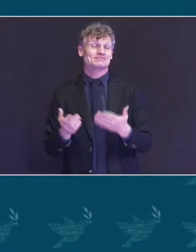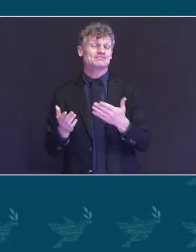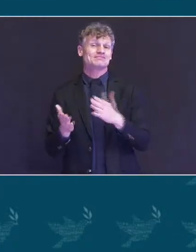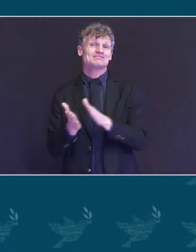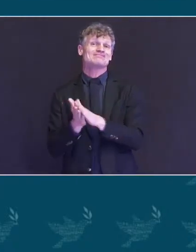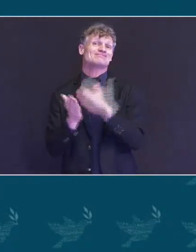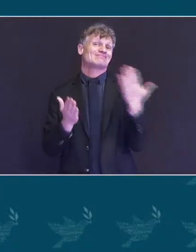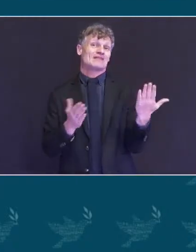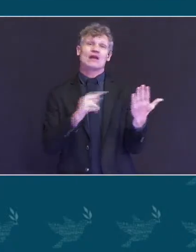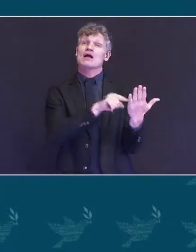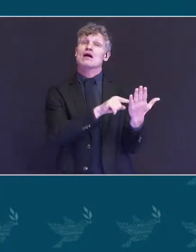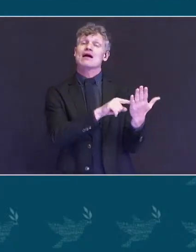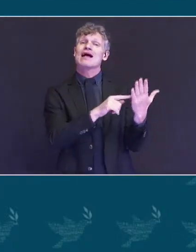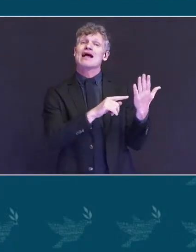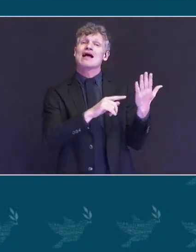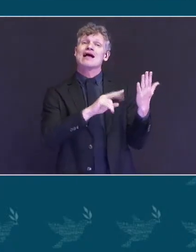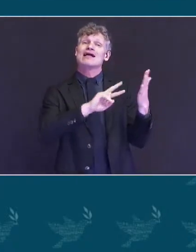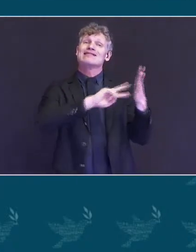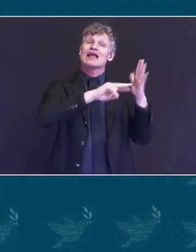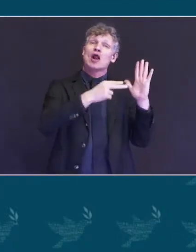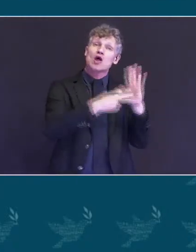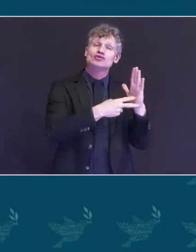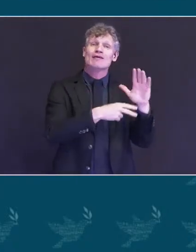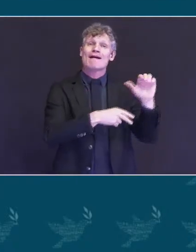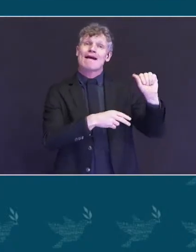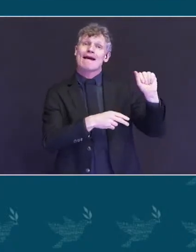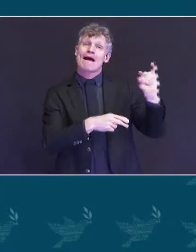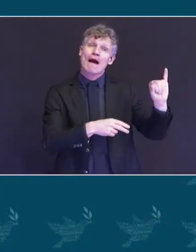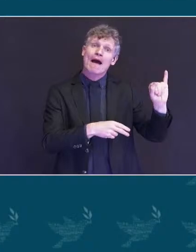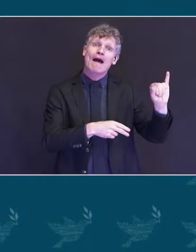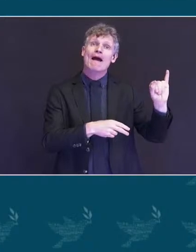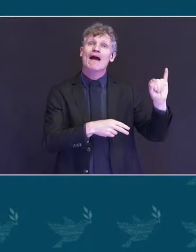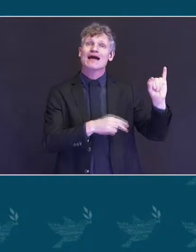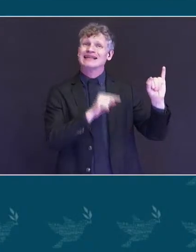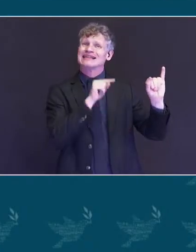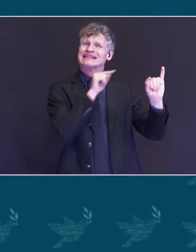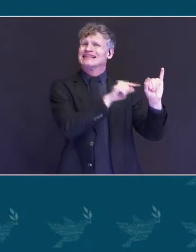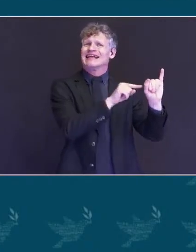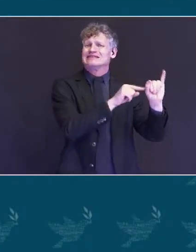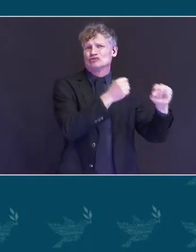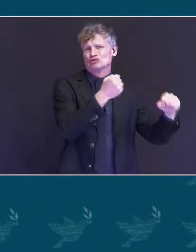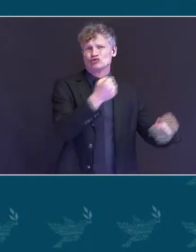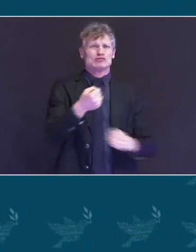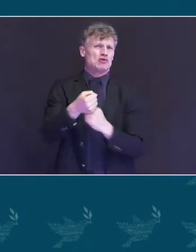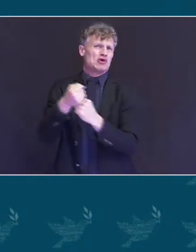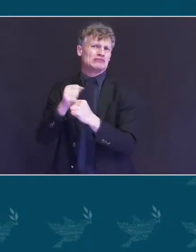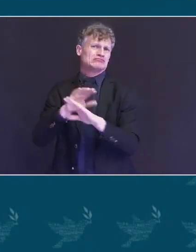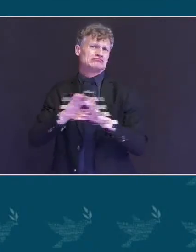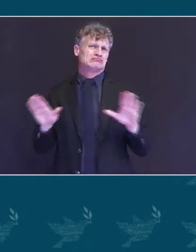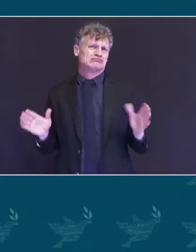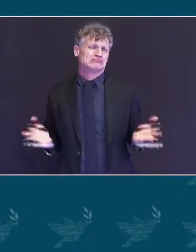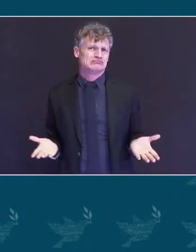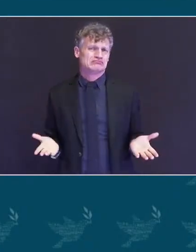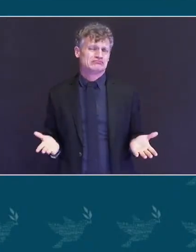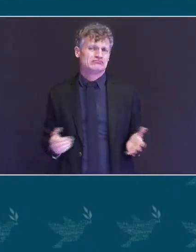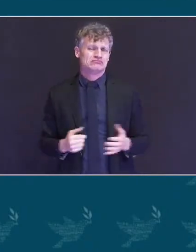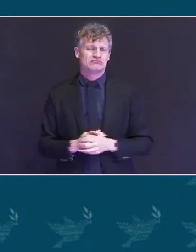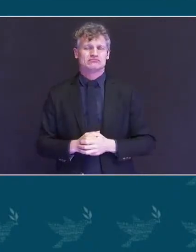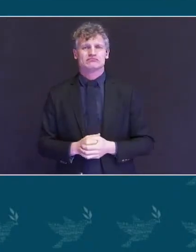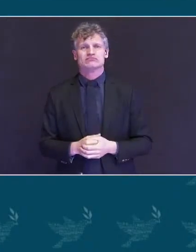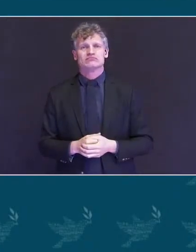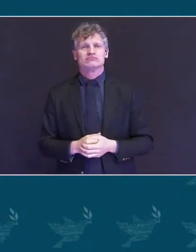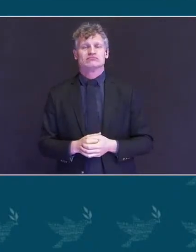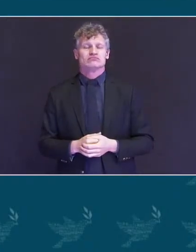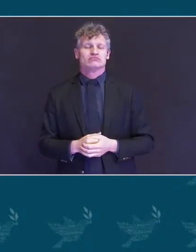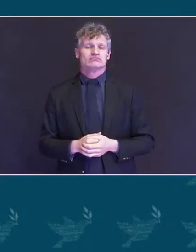technological resources through AI and others is just a support mechanism that can enhance and